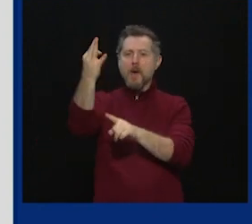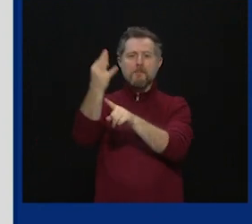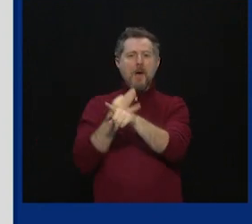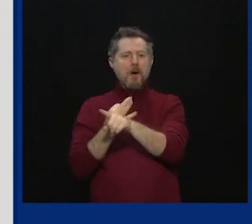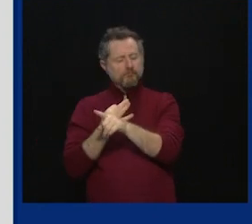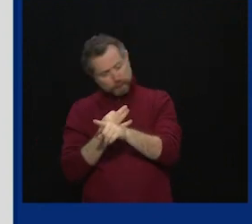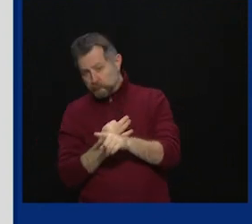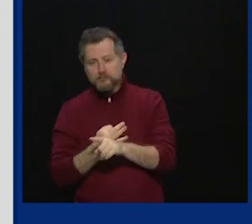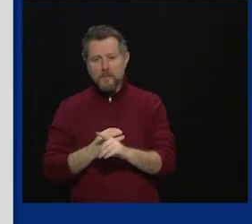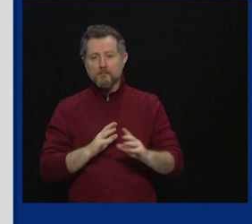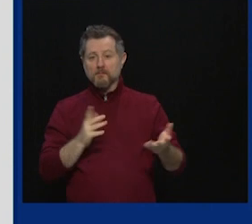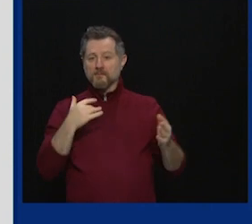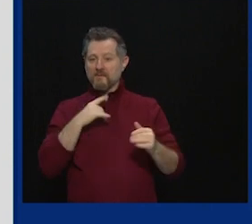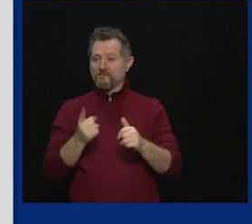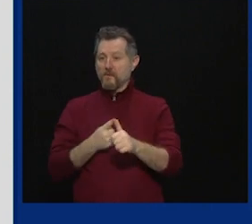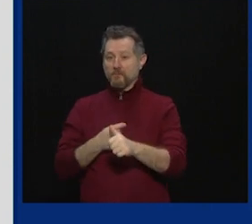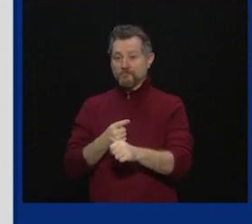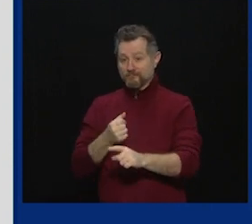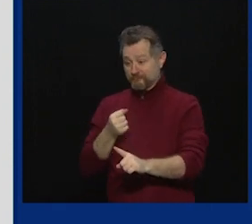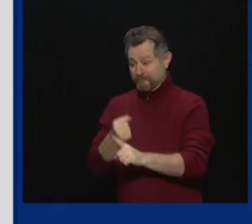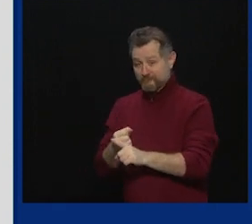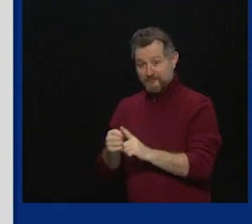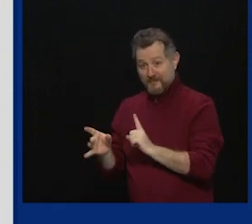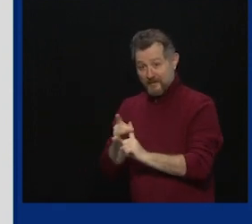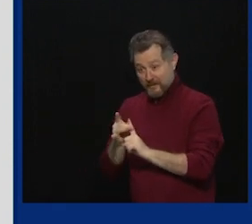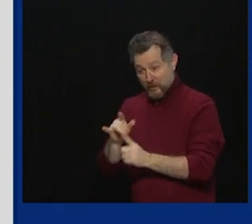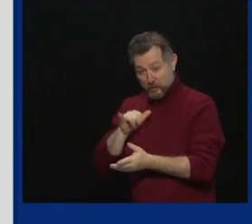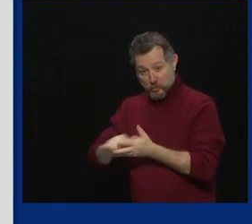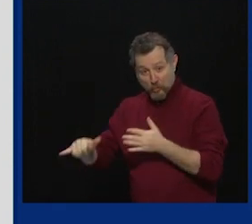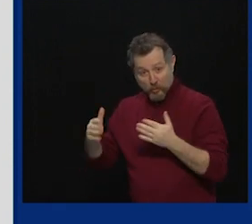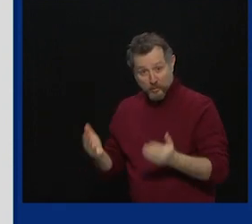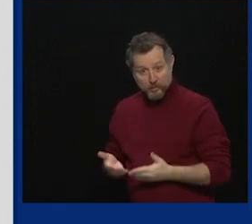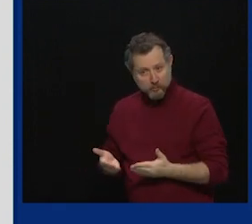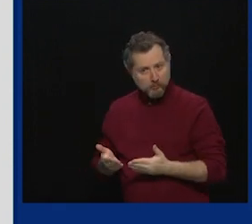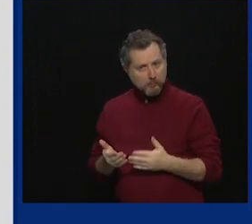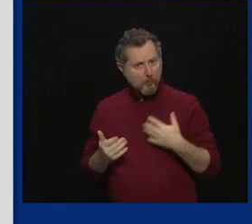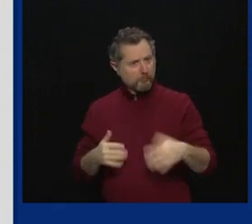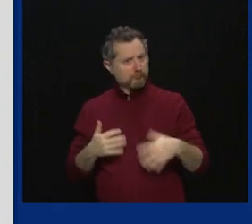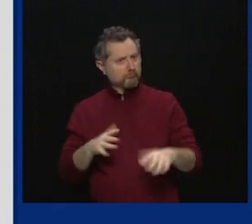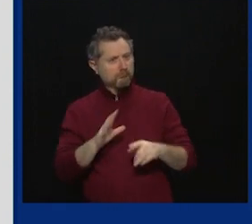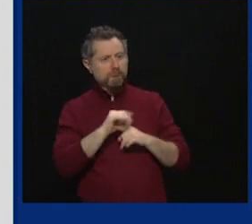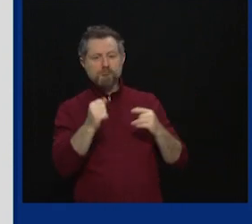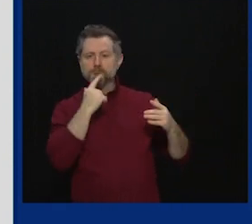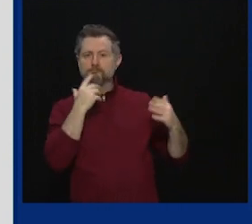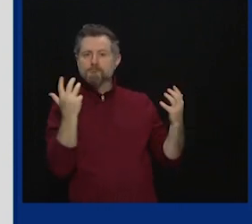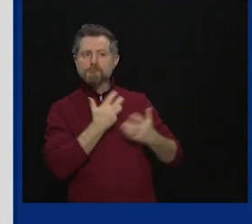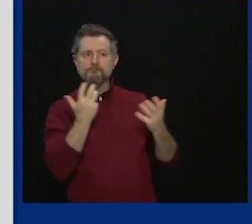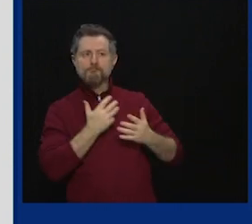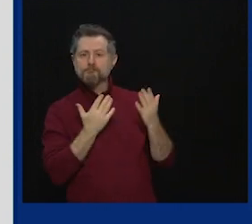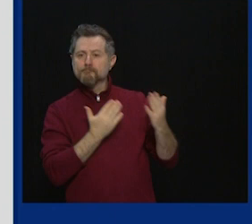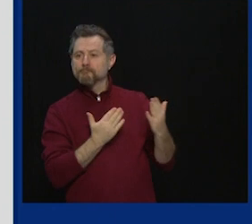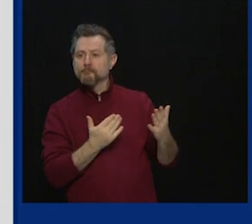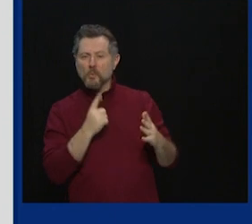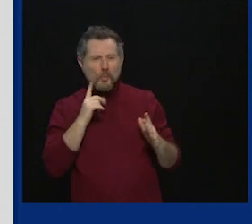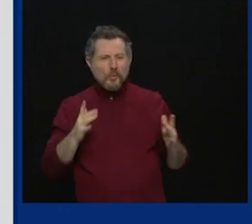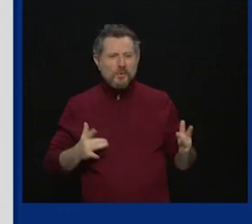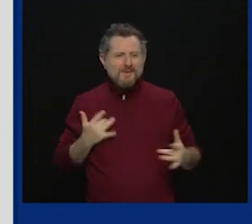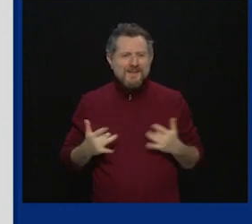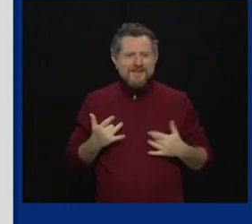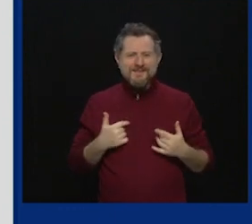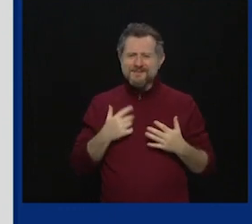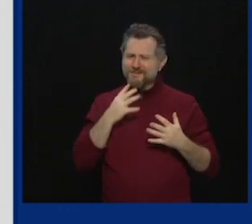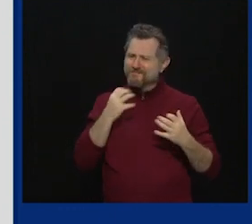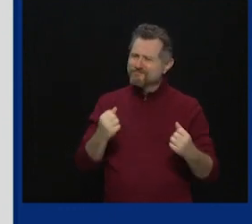case in New York, it was an extraordinary accomplishment. Everyone was so excited. We said, yes, this is how we're going to get through